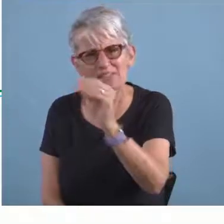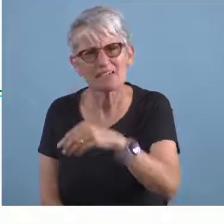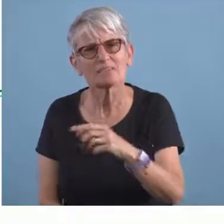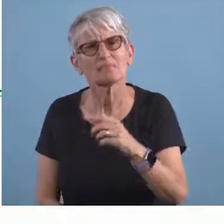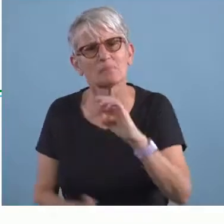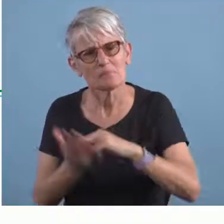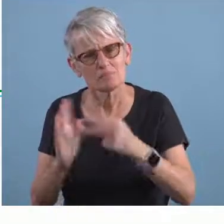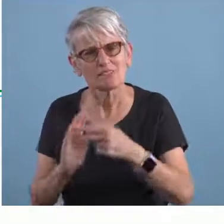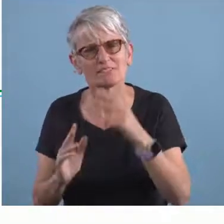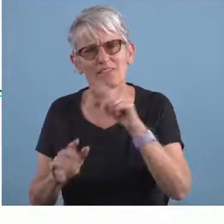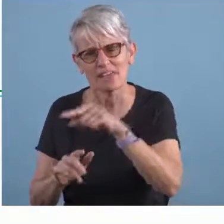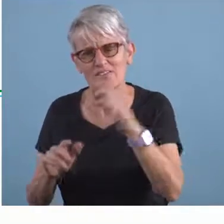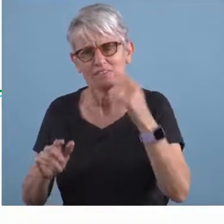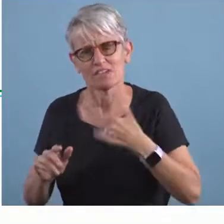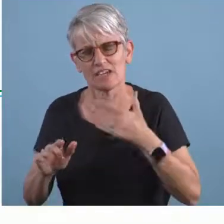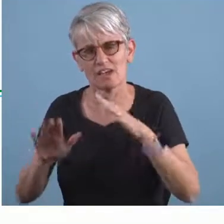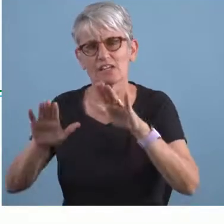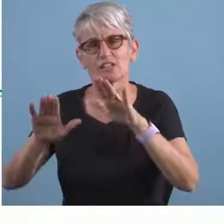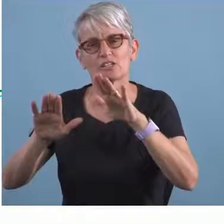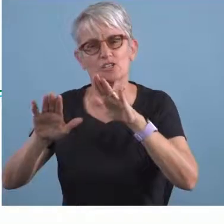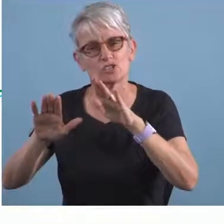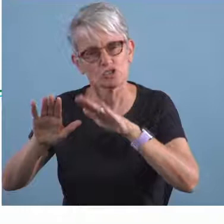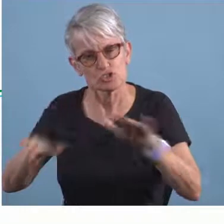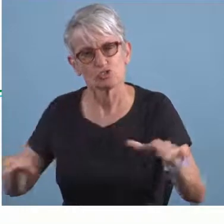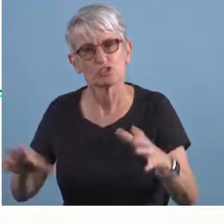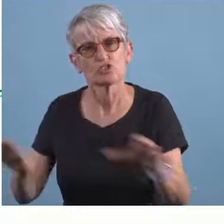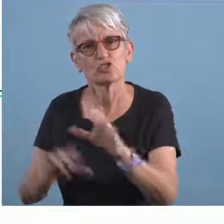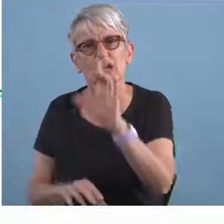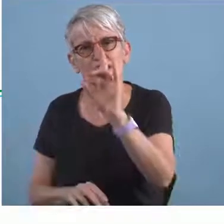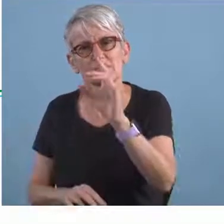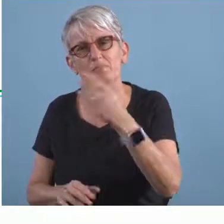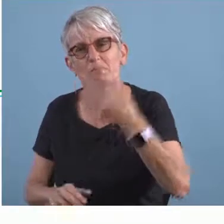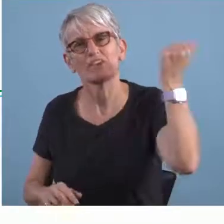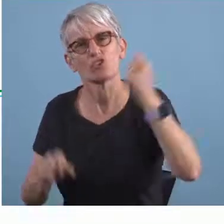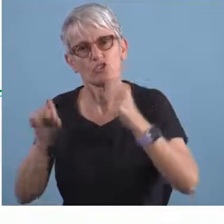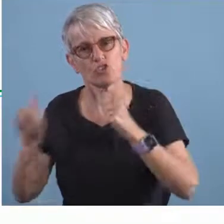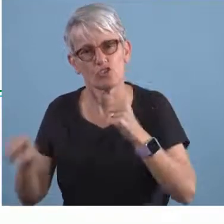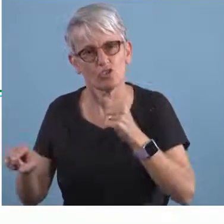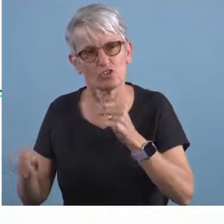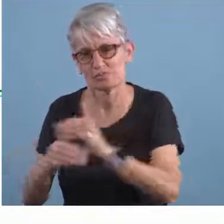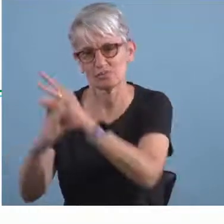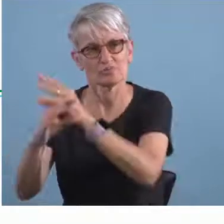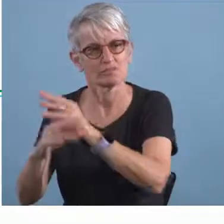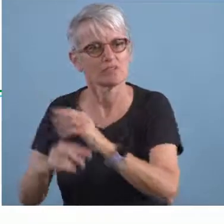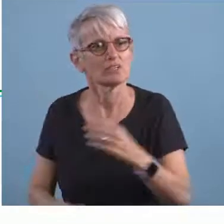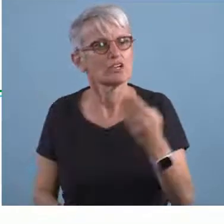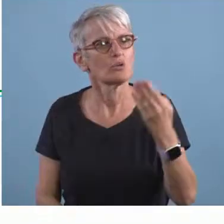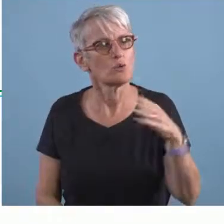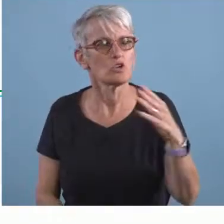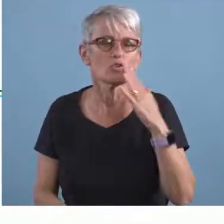telepractice. Same amount of progress in person and in telehealth, telepractice, that would be the blue bar, and